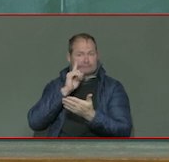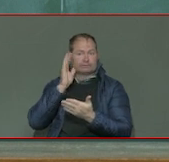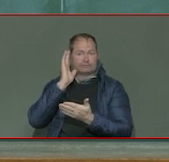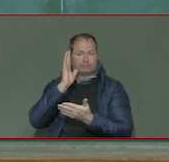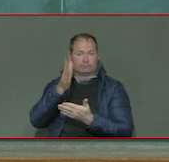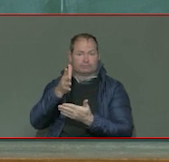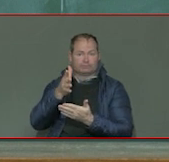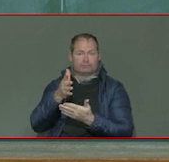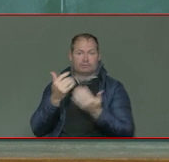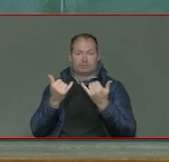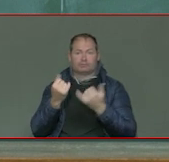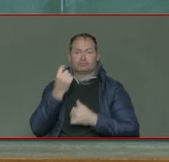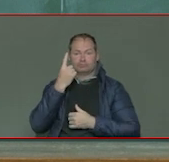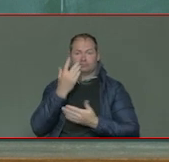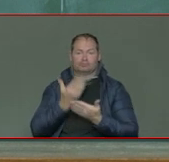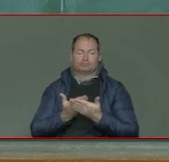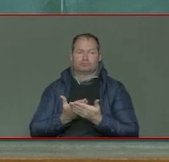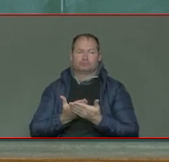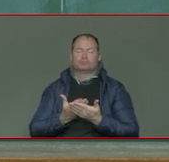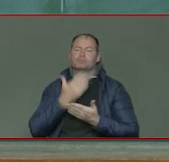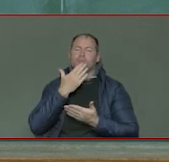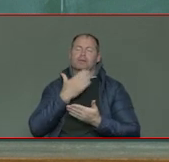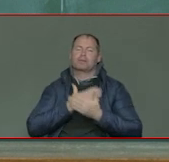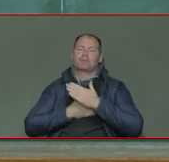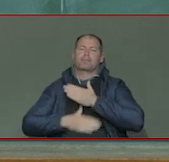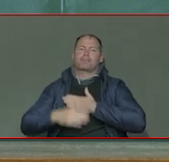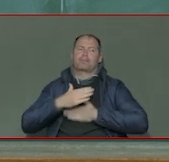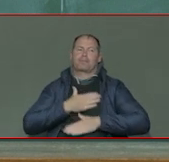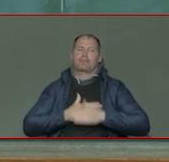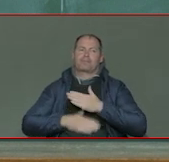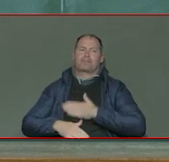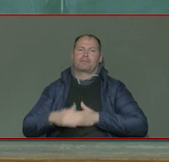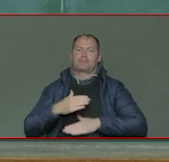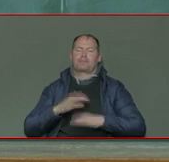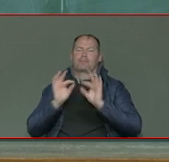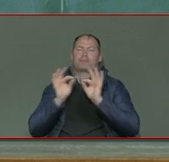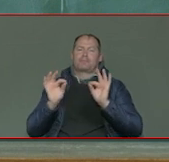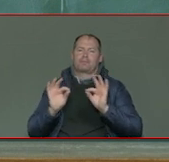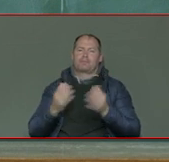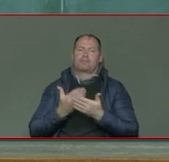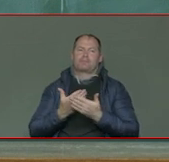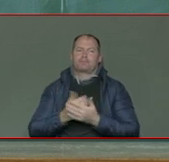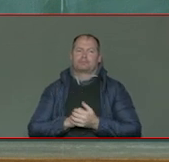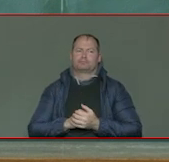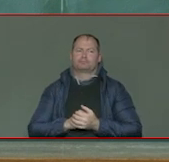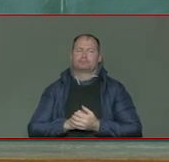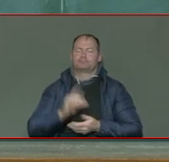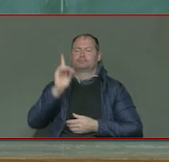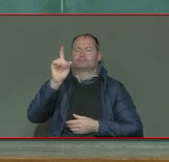become more familiar. Just have patience in terms of 2 or 3 sums on this. Dx is equal